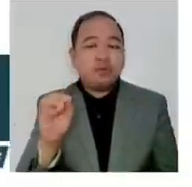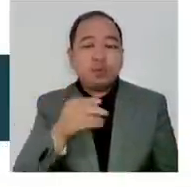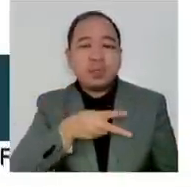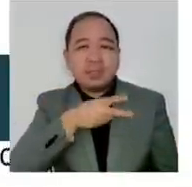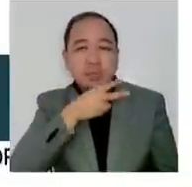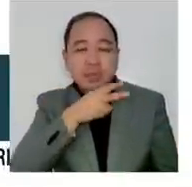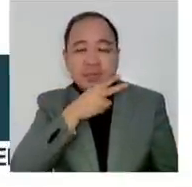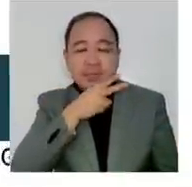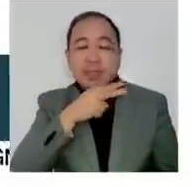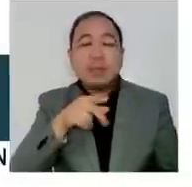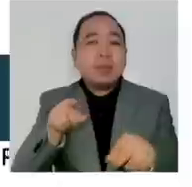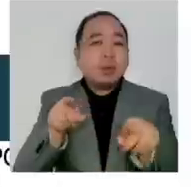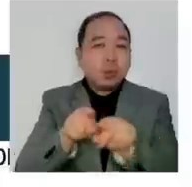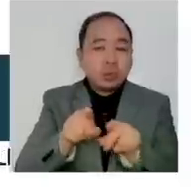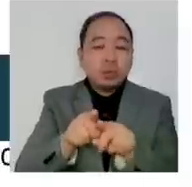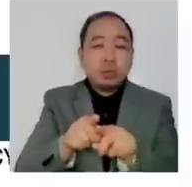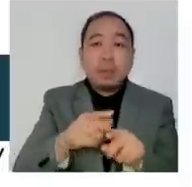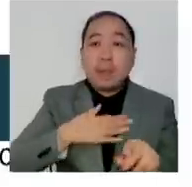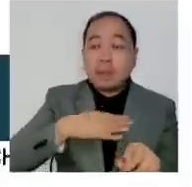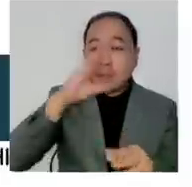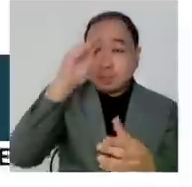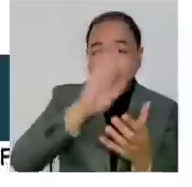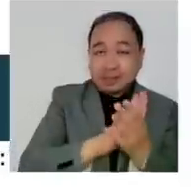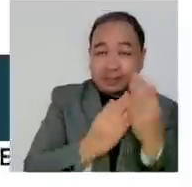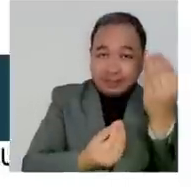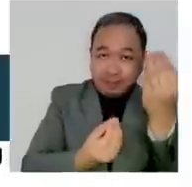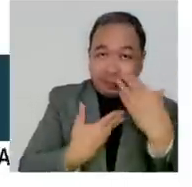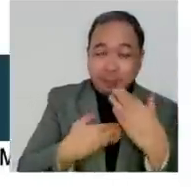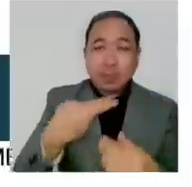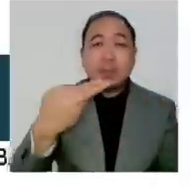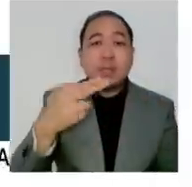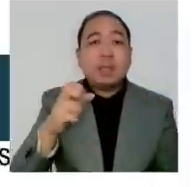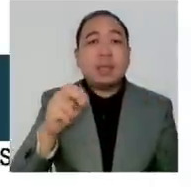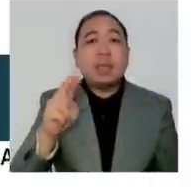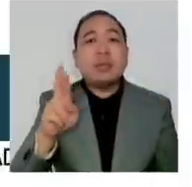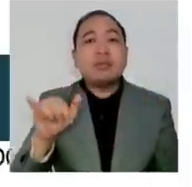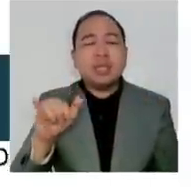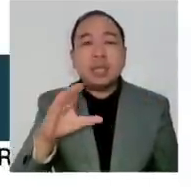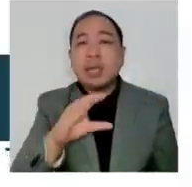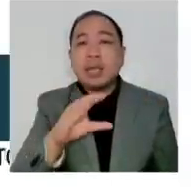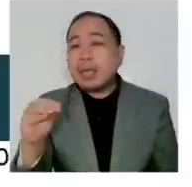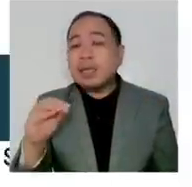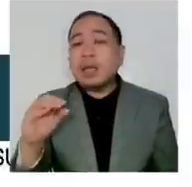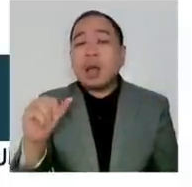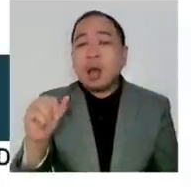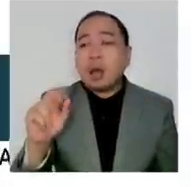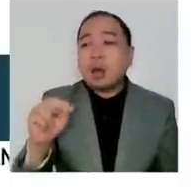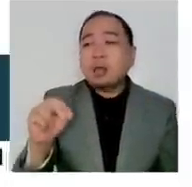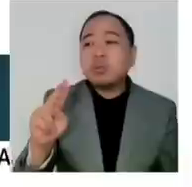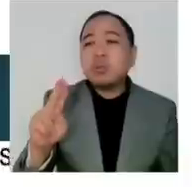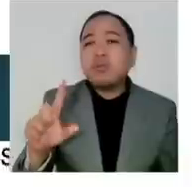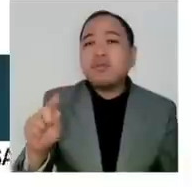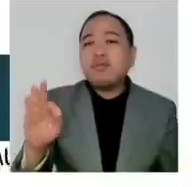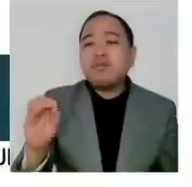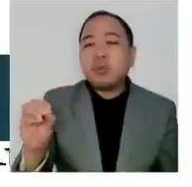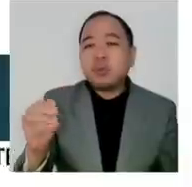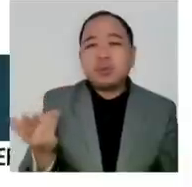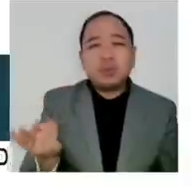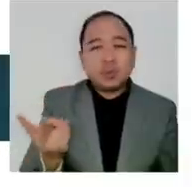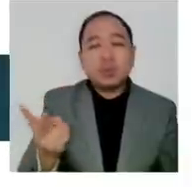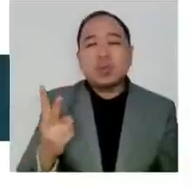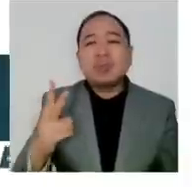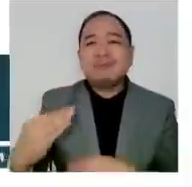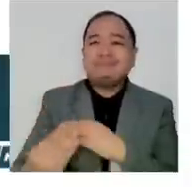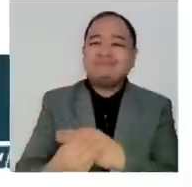ko. Sabi ng husband ko, Henry Teves and Arnulfo Teves are the source of threats to his